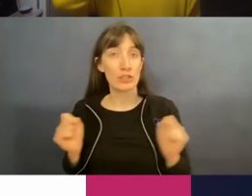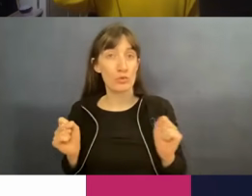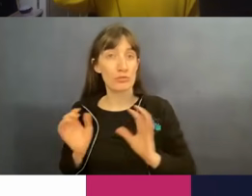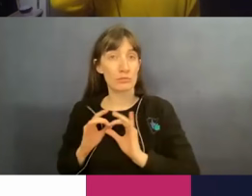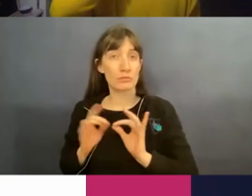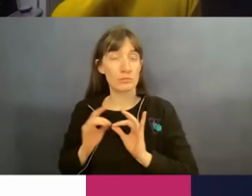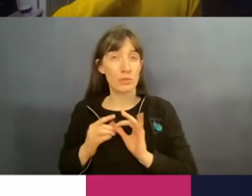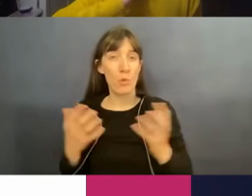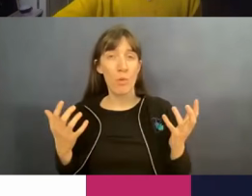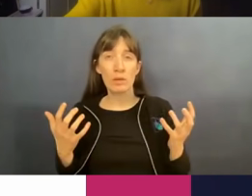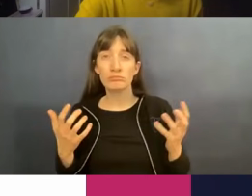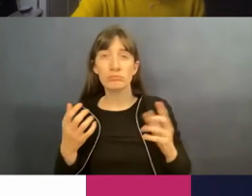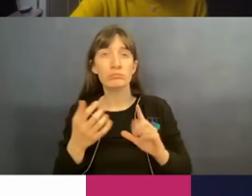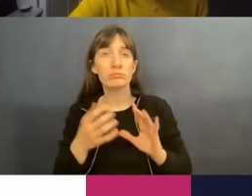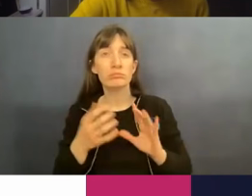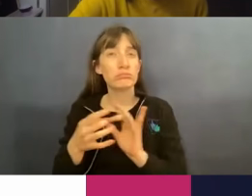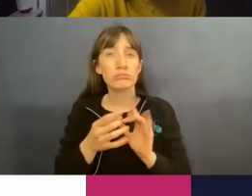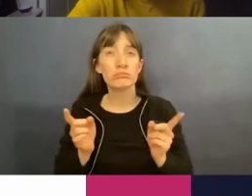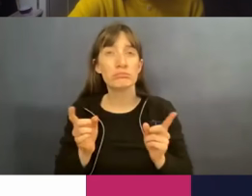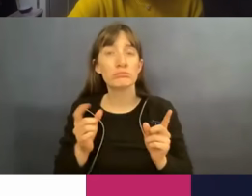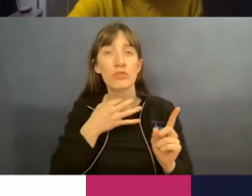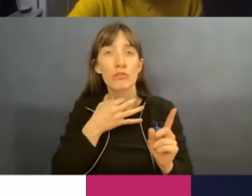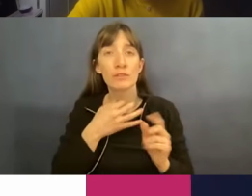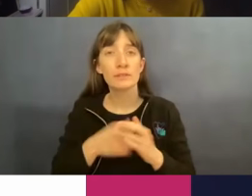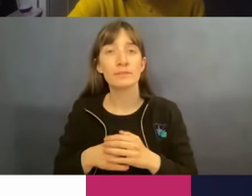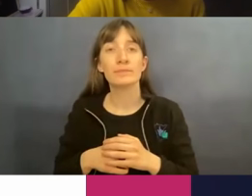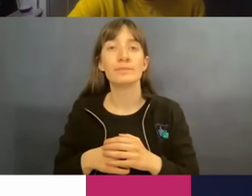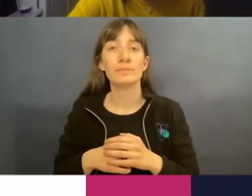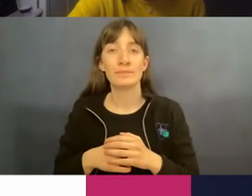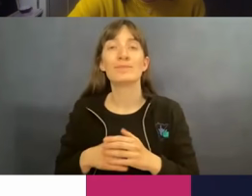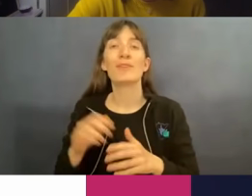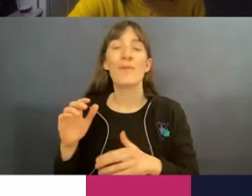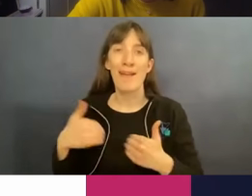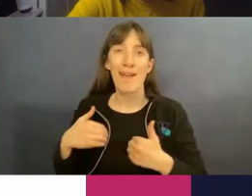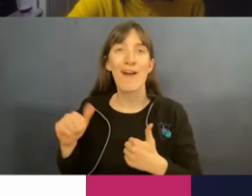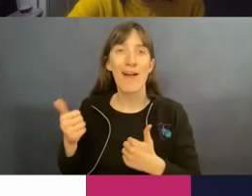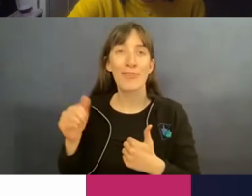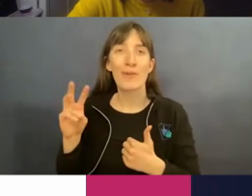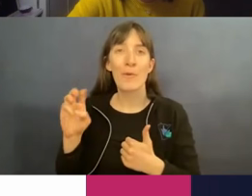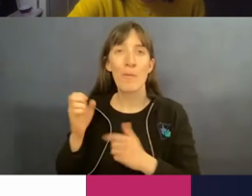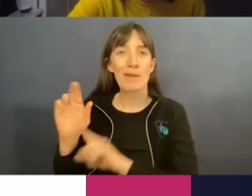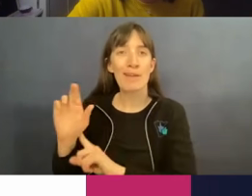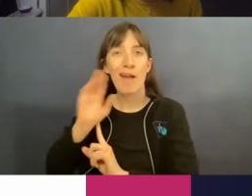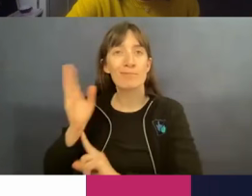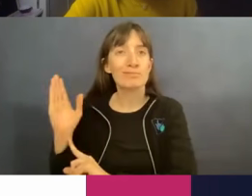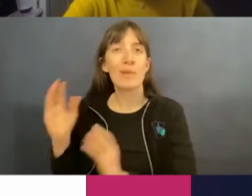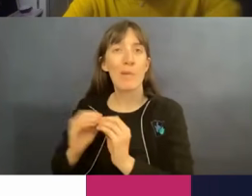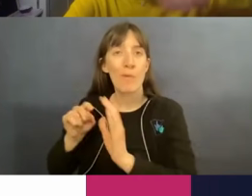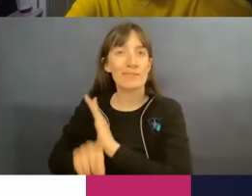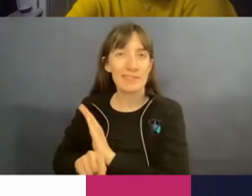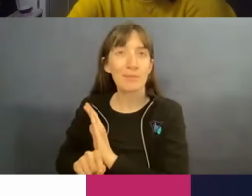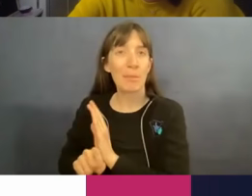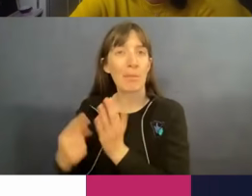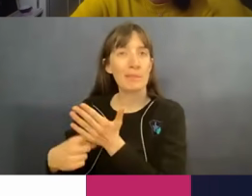Yeah, so we actually have another webinar that talks about that a little bit more in depth too, but I would just say broadly,